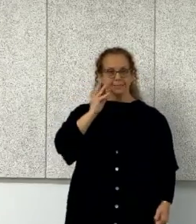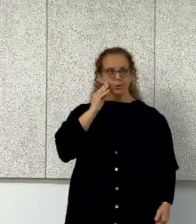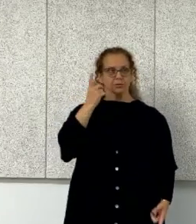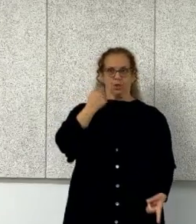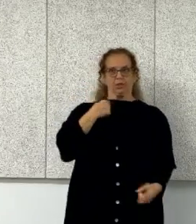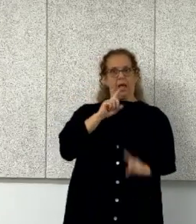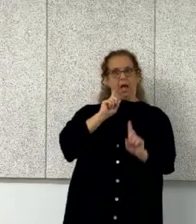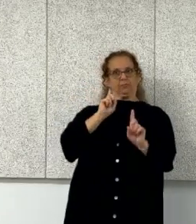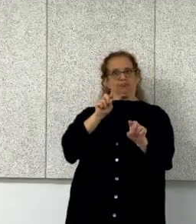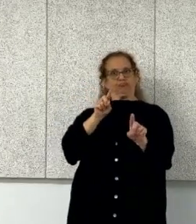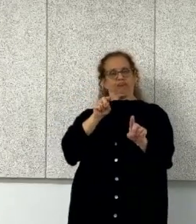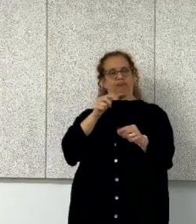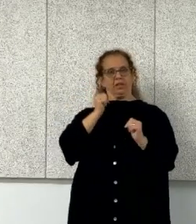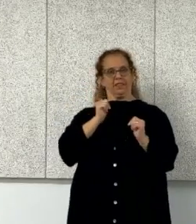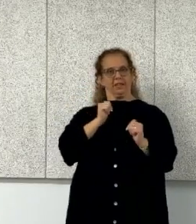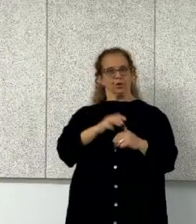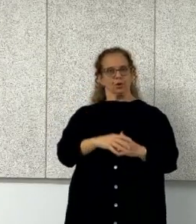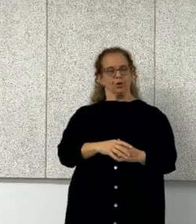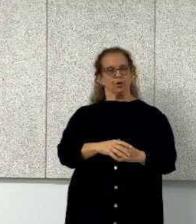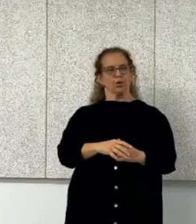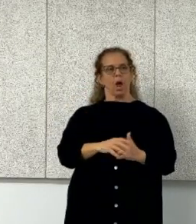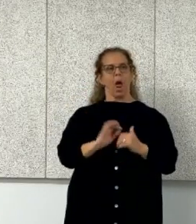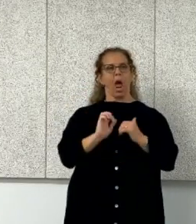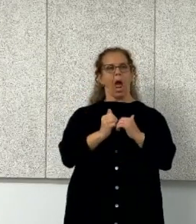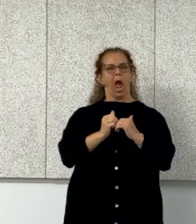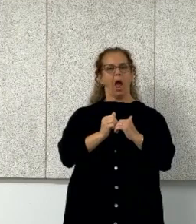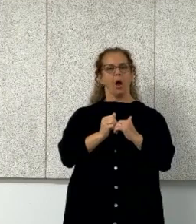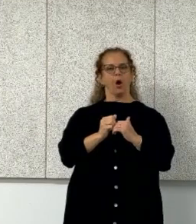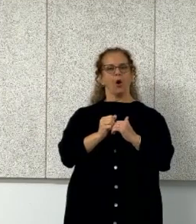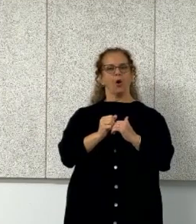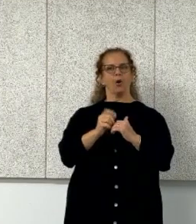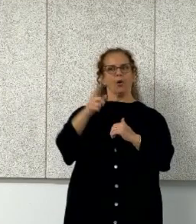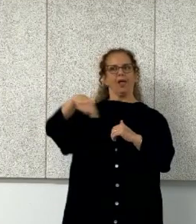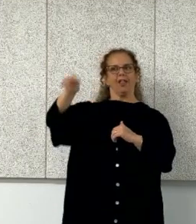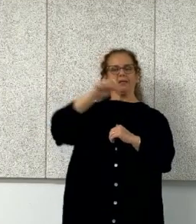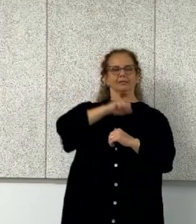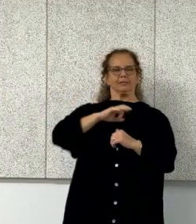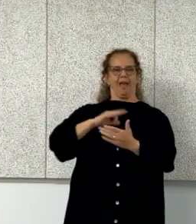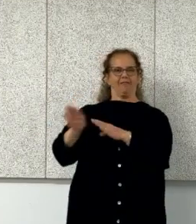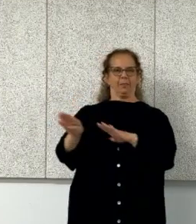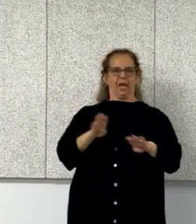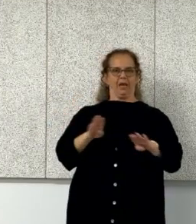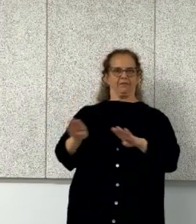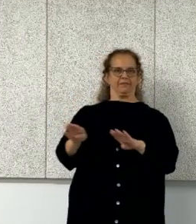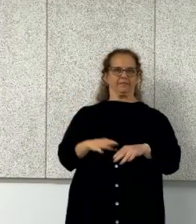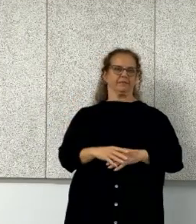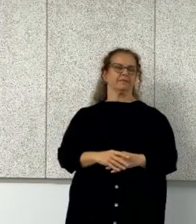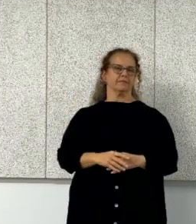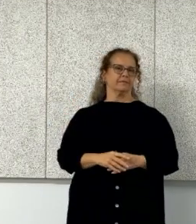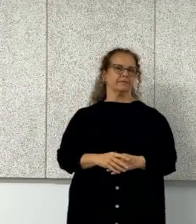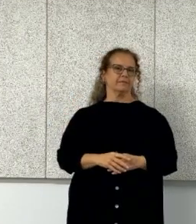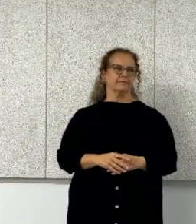lot of theater, and how I'm treated. Mm. And I think that,